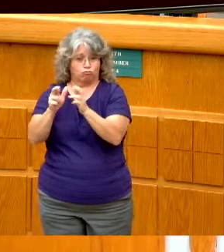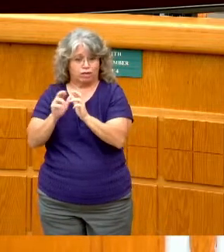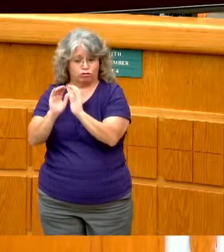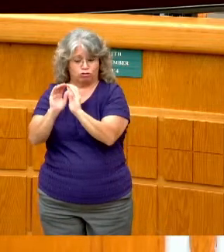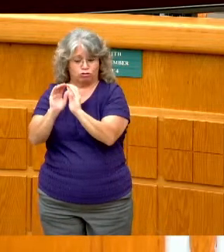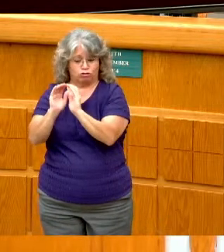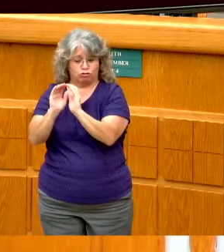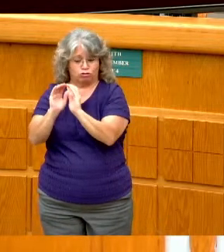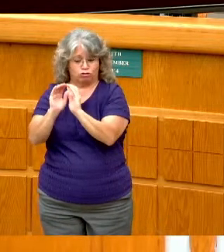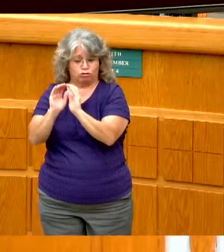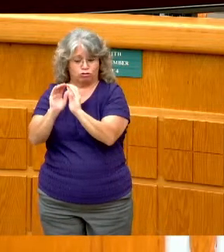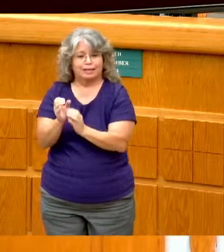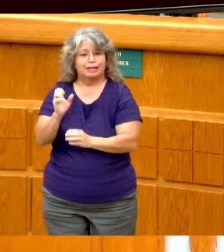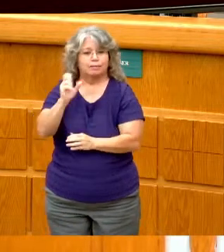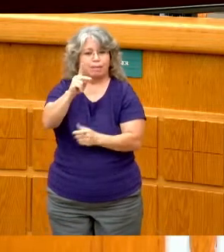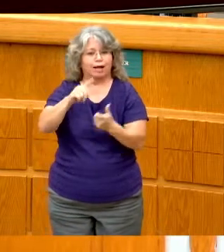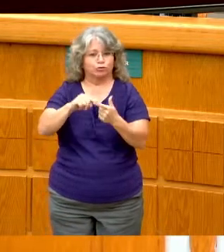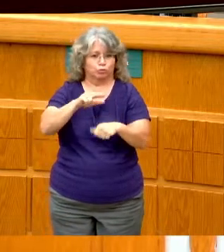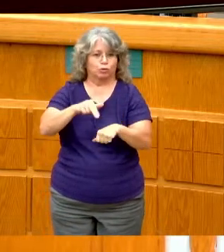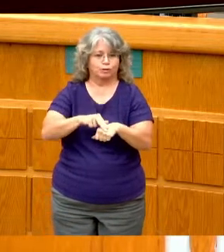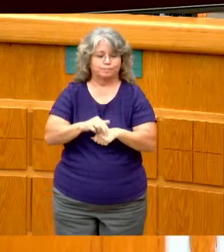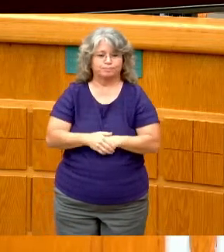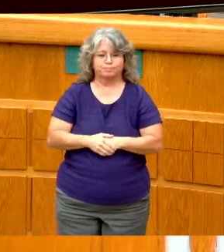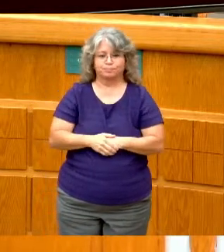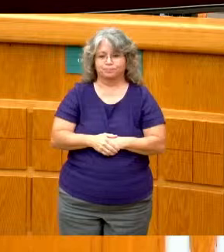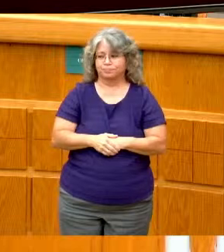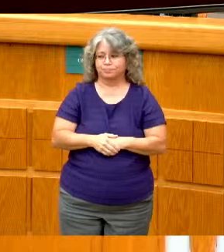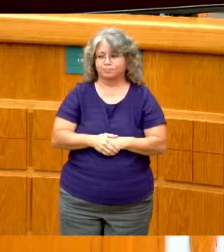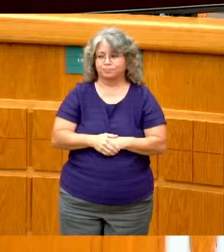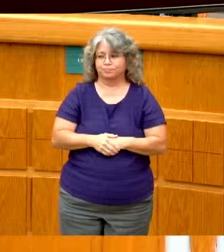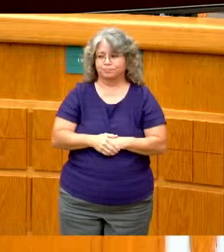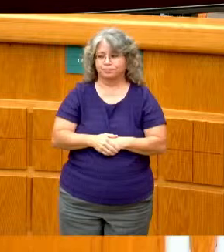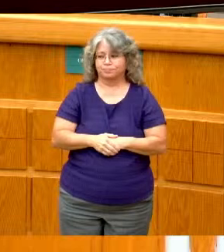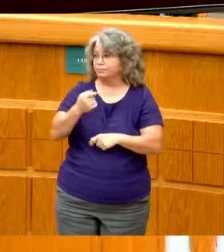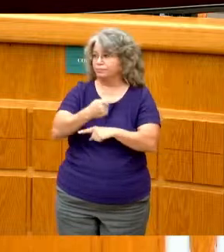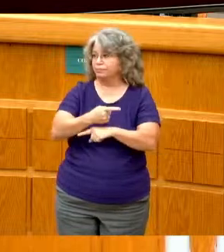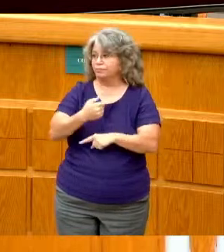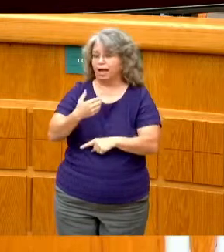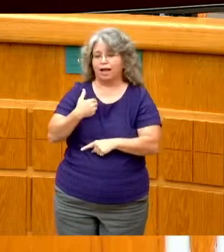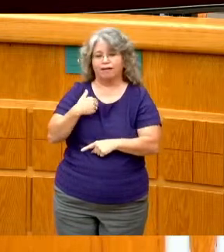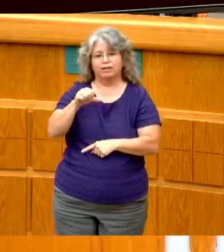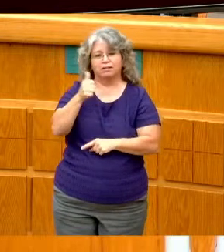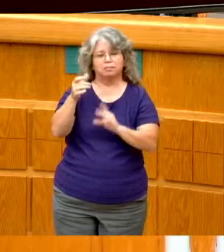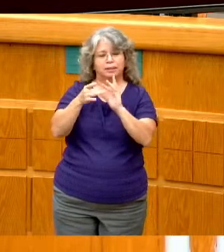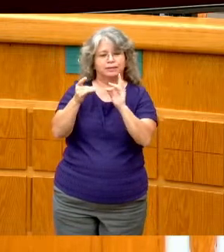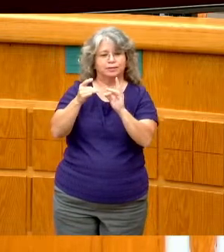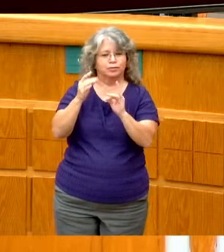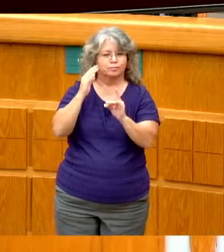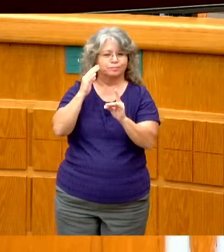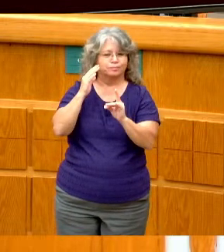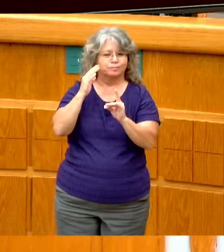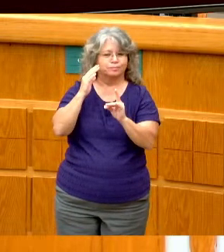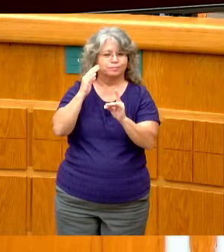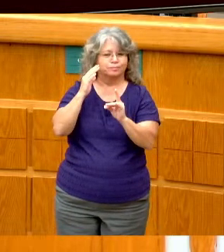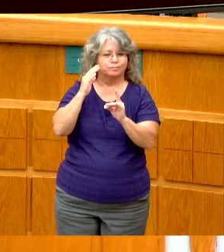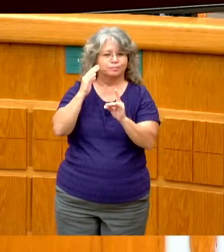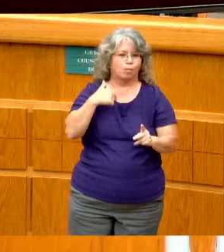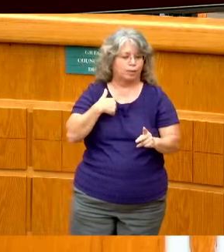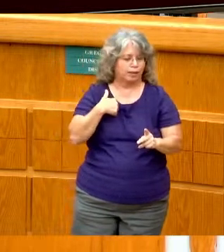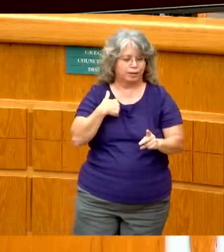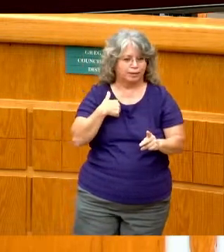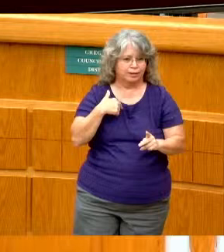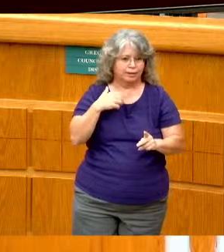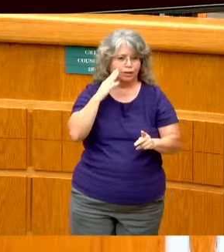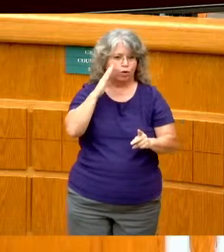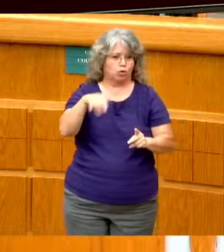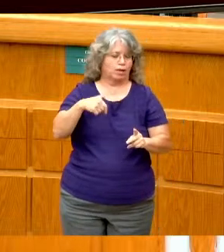that I really wanted to share with you. Anyone that knows me knows that I like highlighting